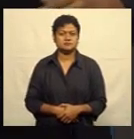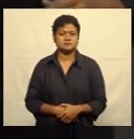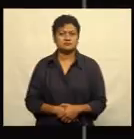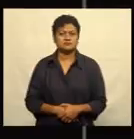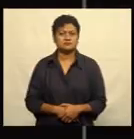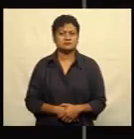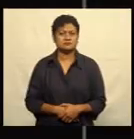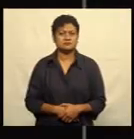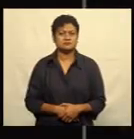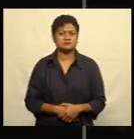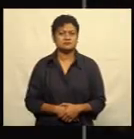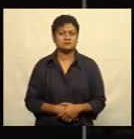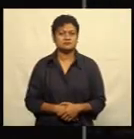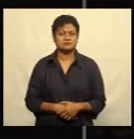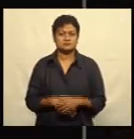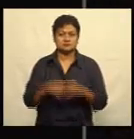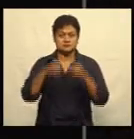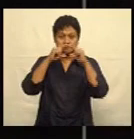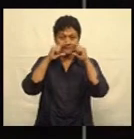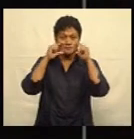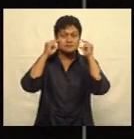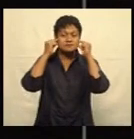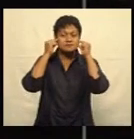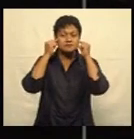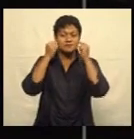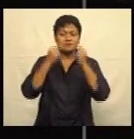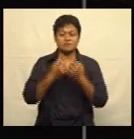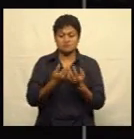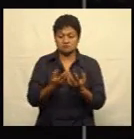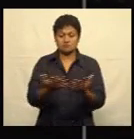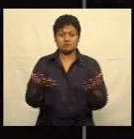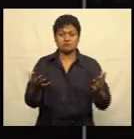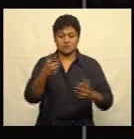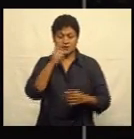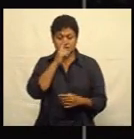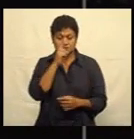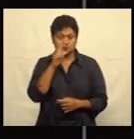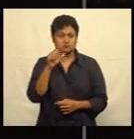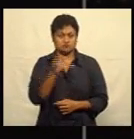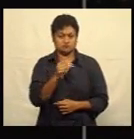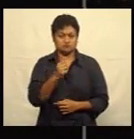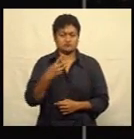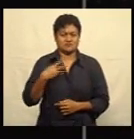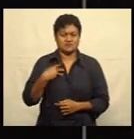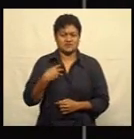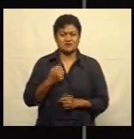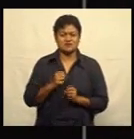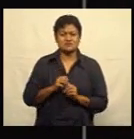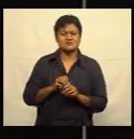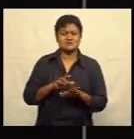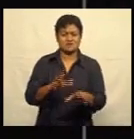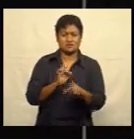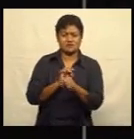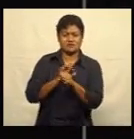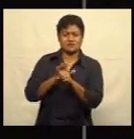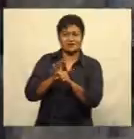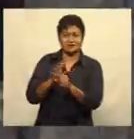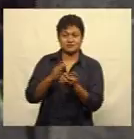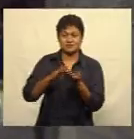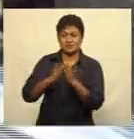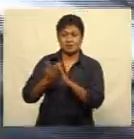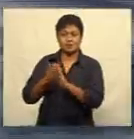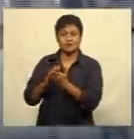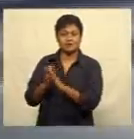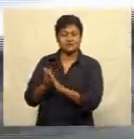purpose. Face masks are the front line in the fight to prevent any further spread of COVID-19 in the community. PS for